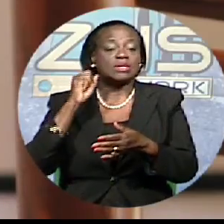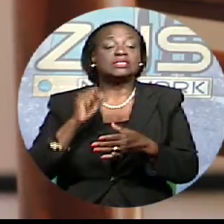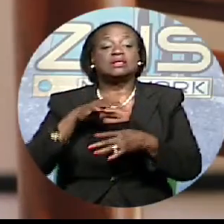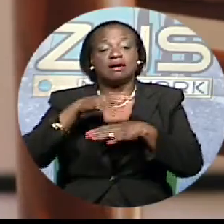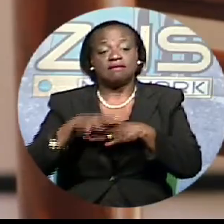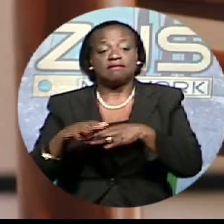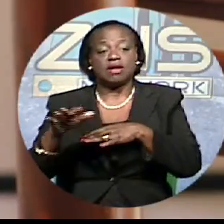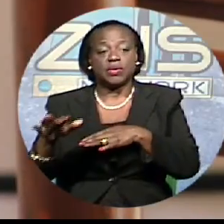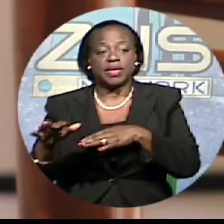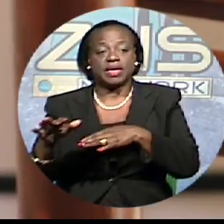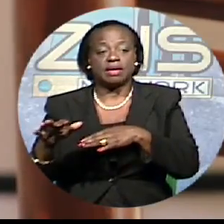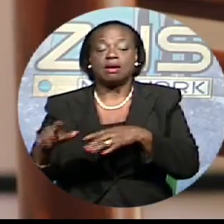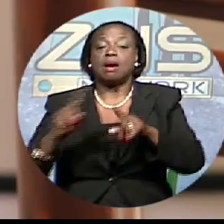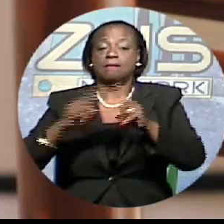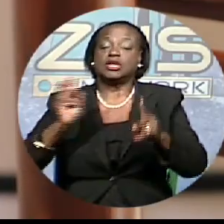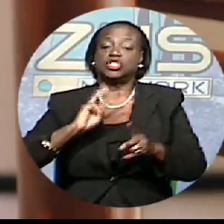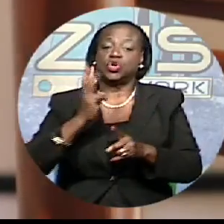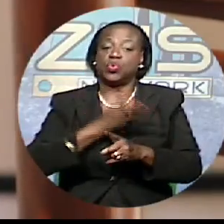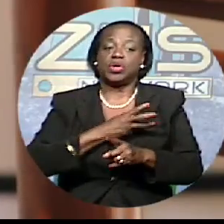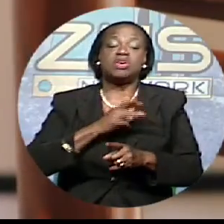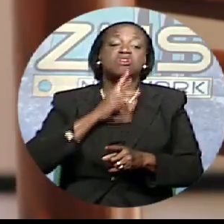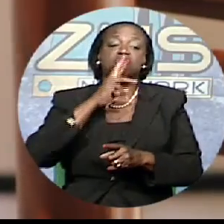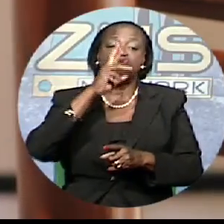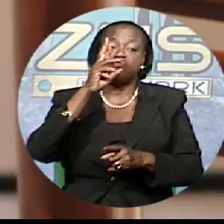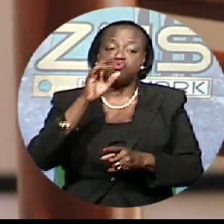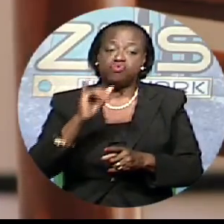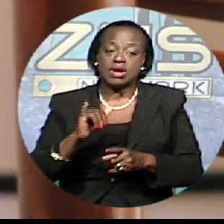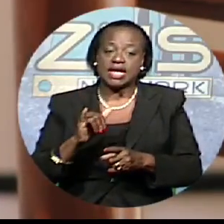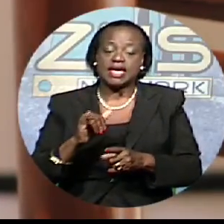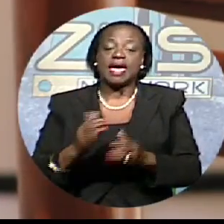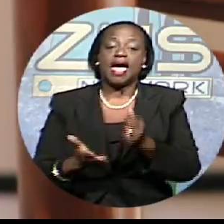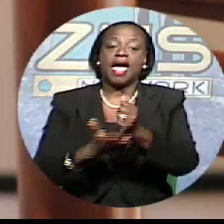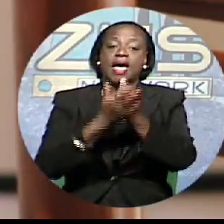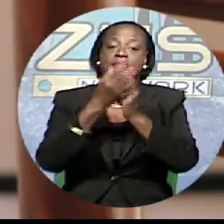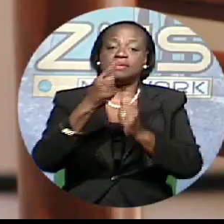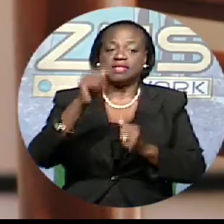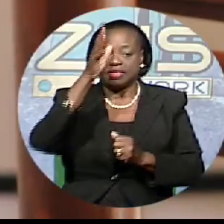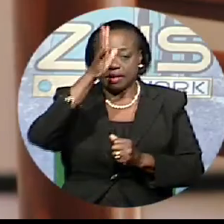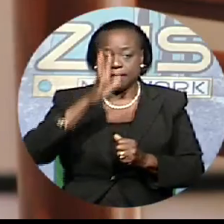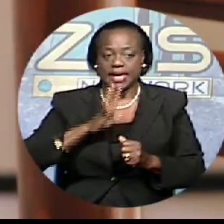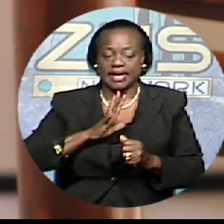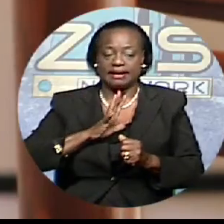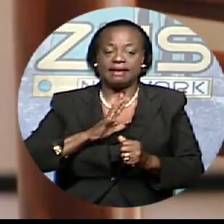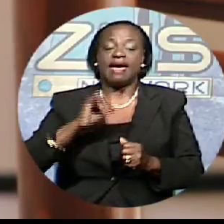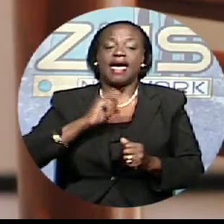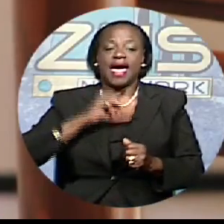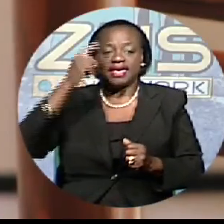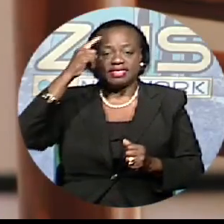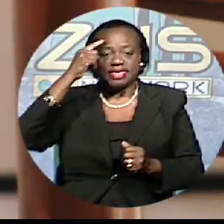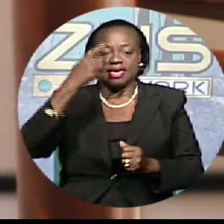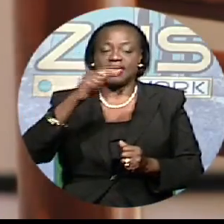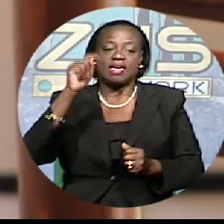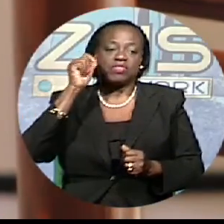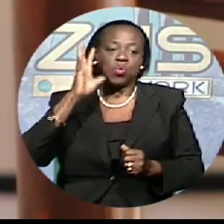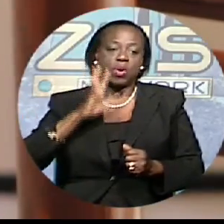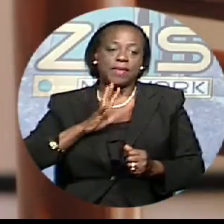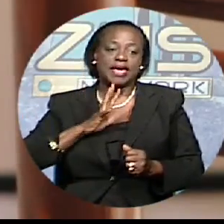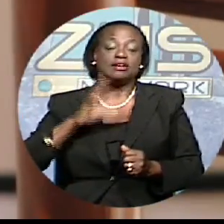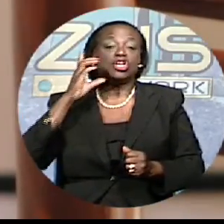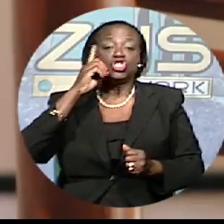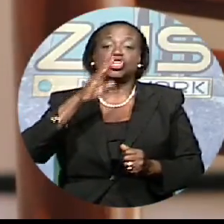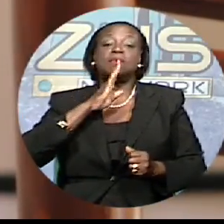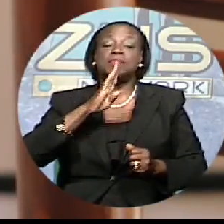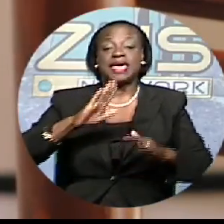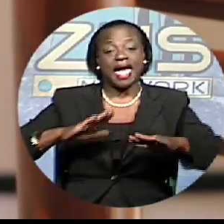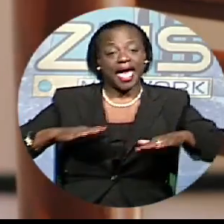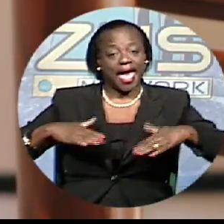But we really helped the men. And I think the women should be happy about it.